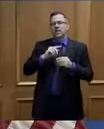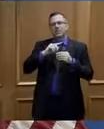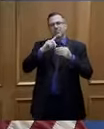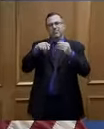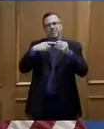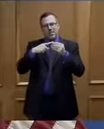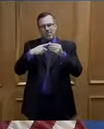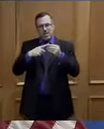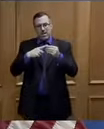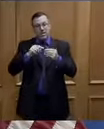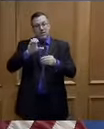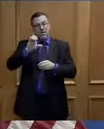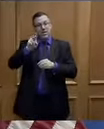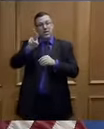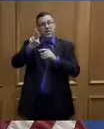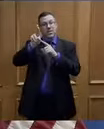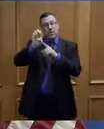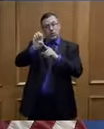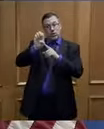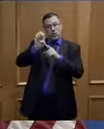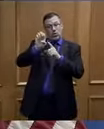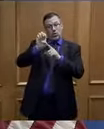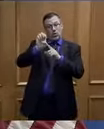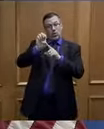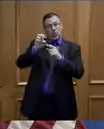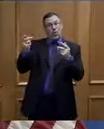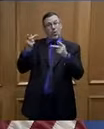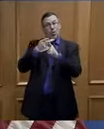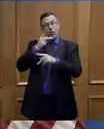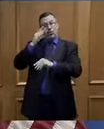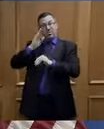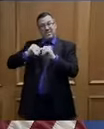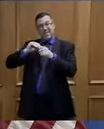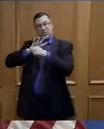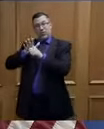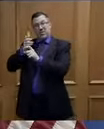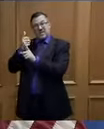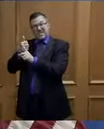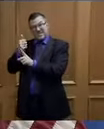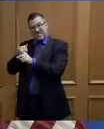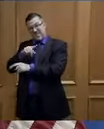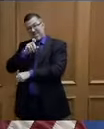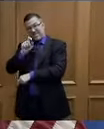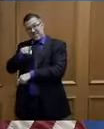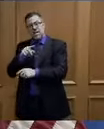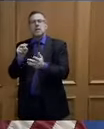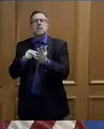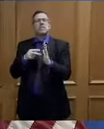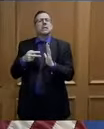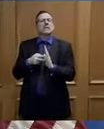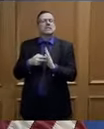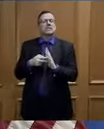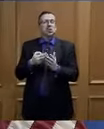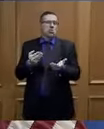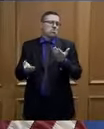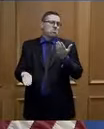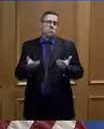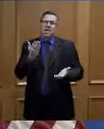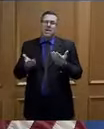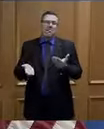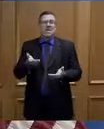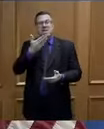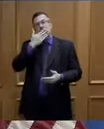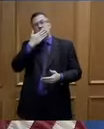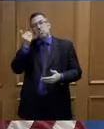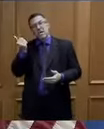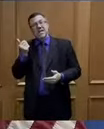is the cure for coronavirus worse than disease itself, at some time, suggesting that we should maybe lessen